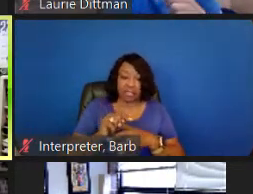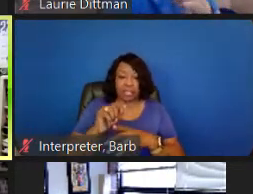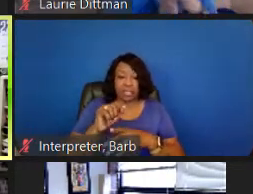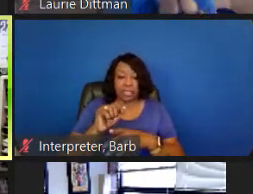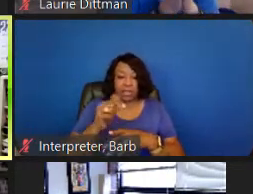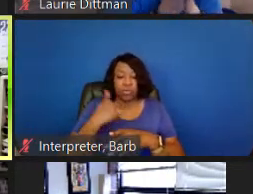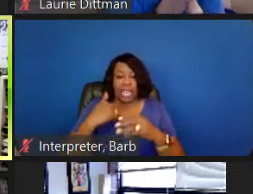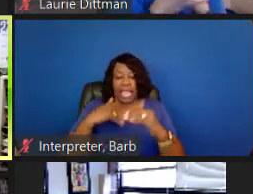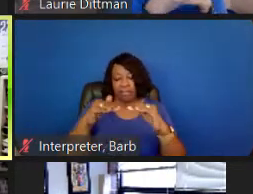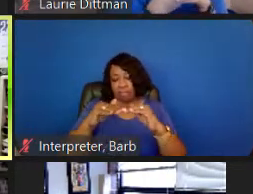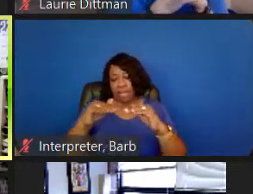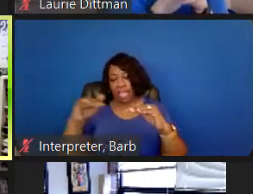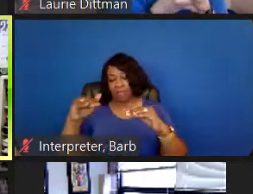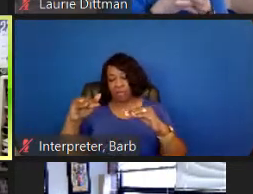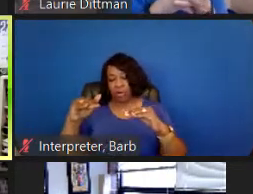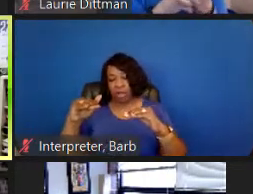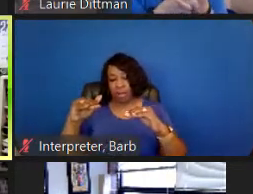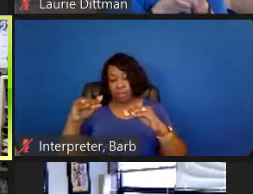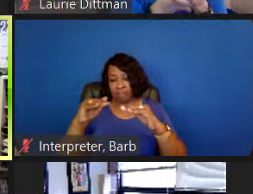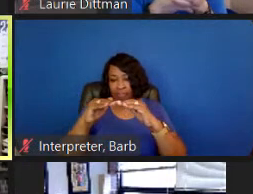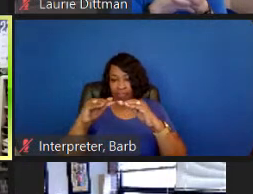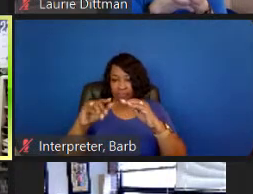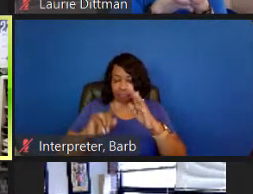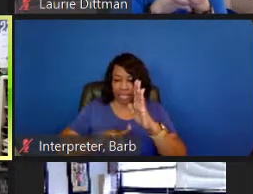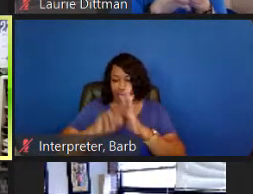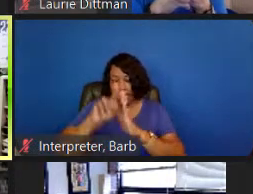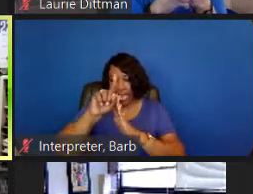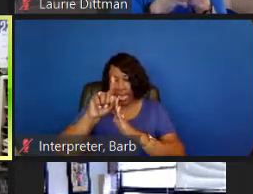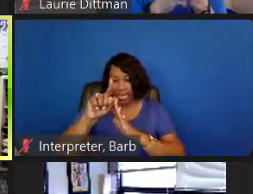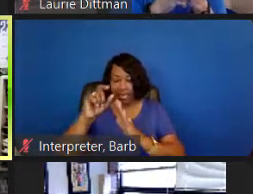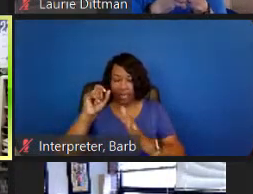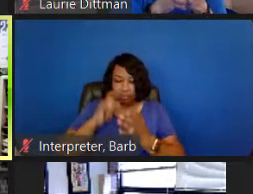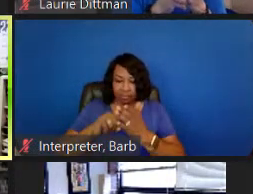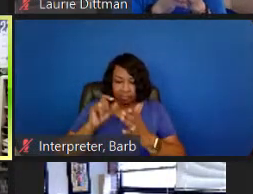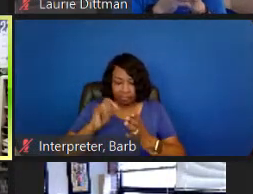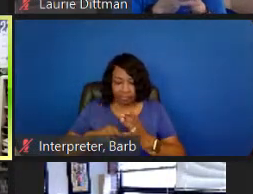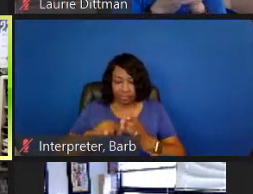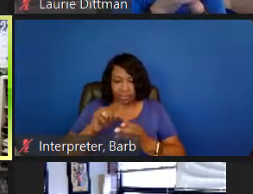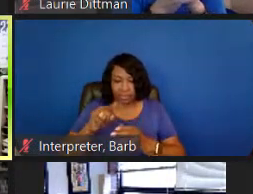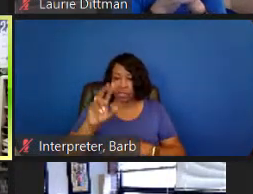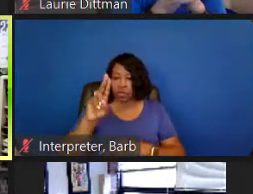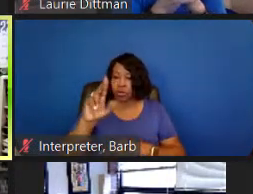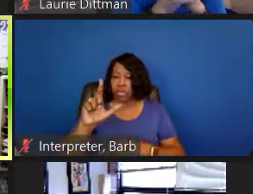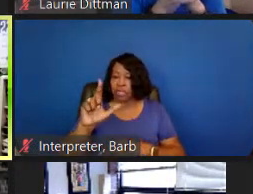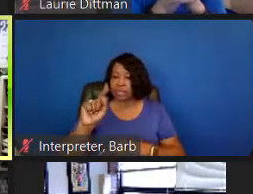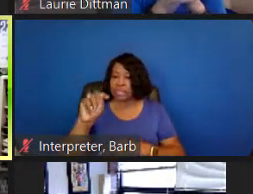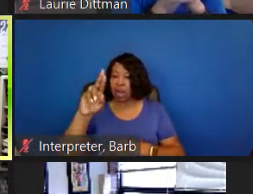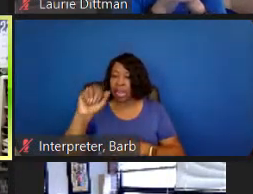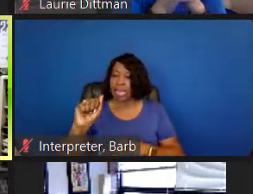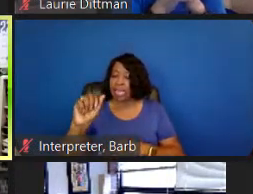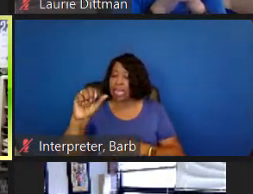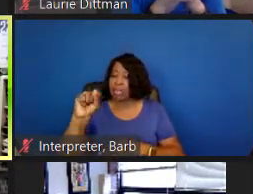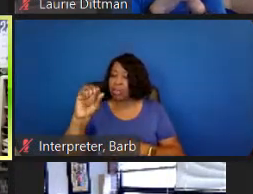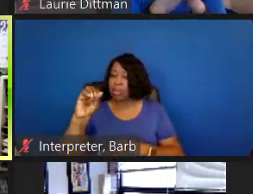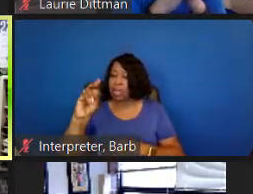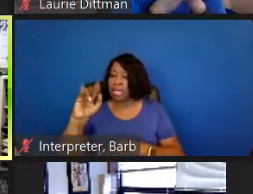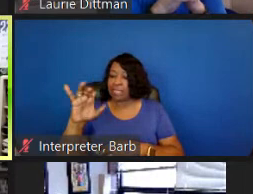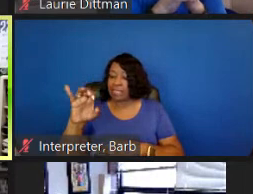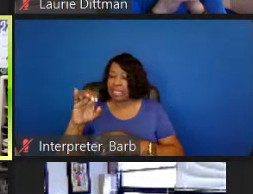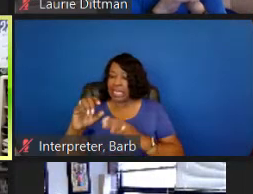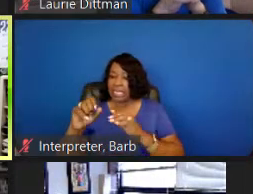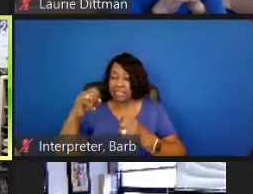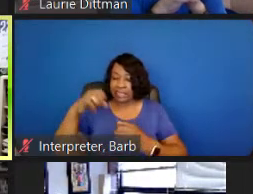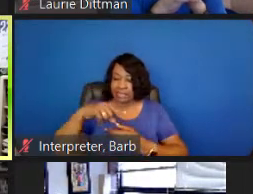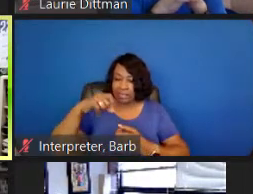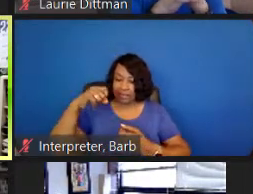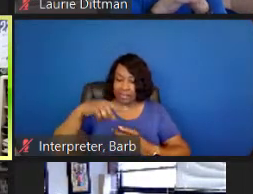platform height detection. So there's I think it's an ultrasonic sensor on the outside of the car that shoots down